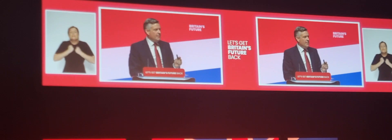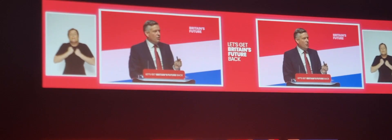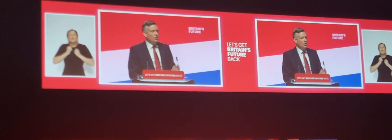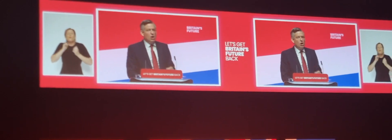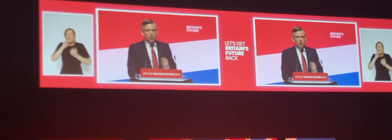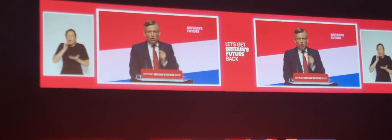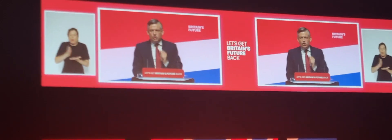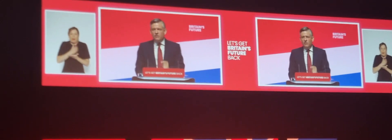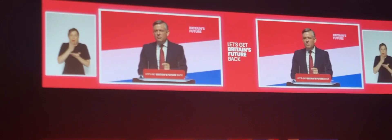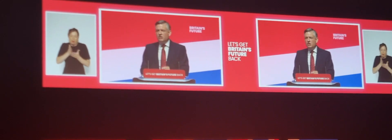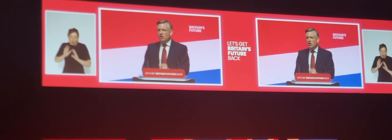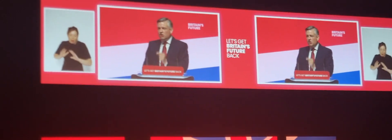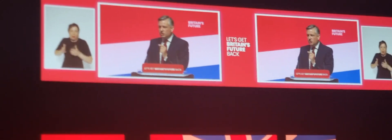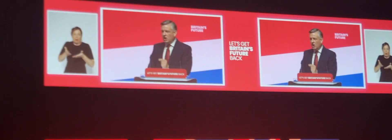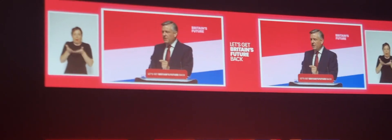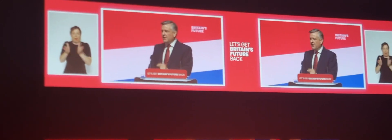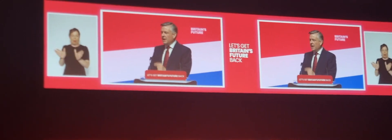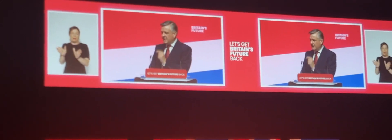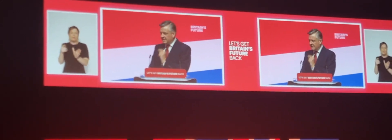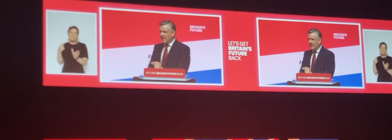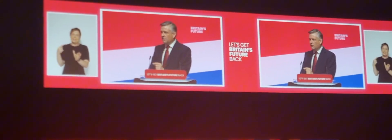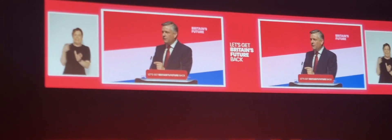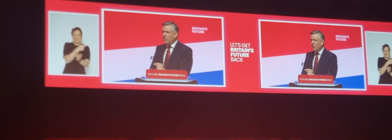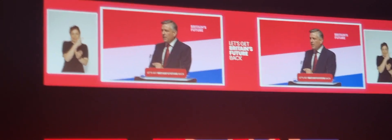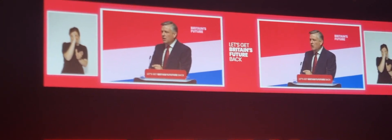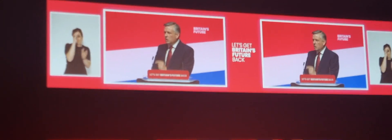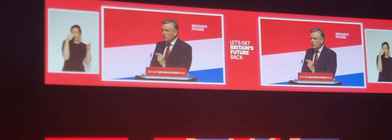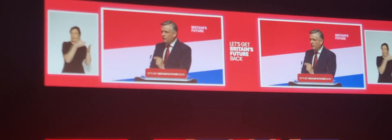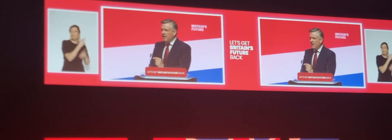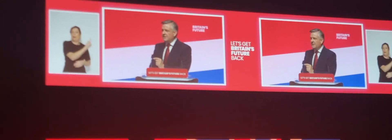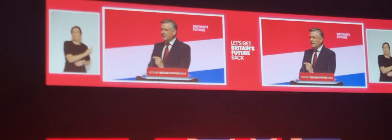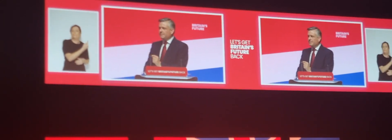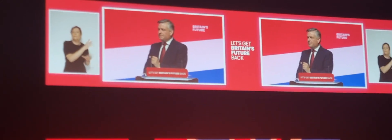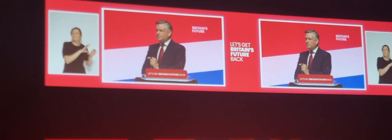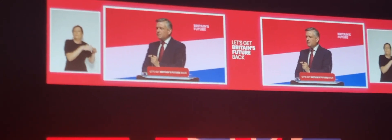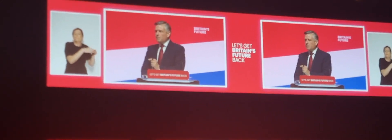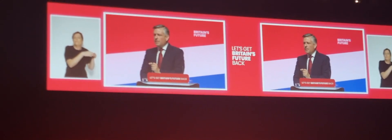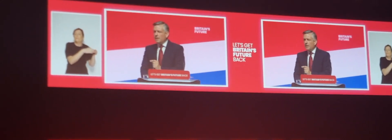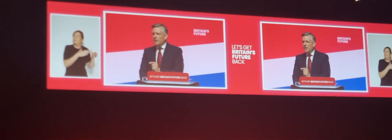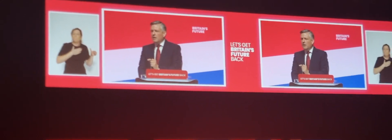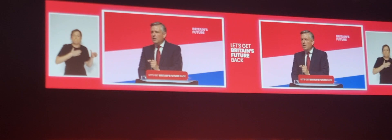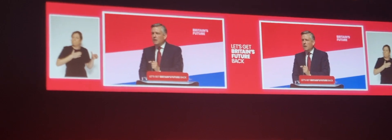the people, not government serving itself. So